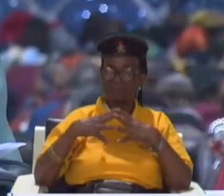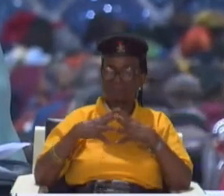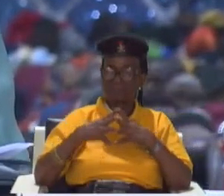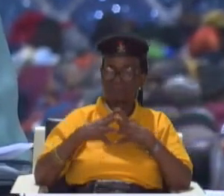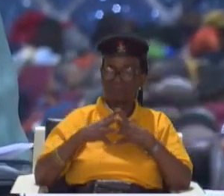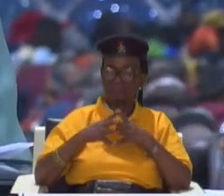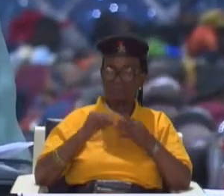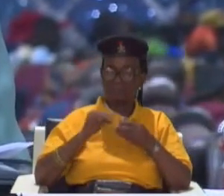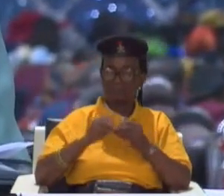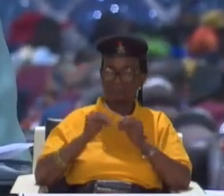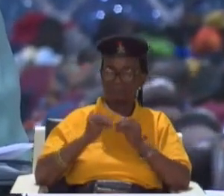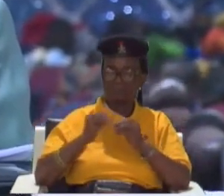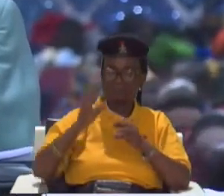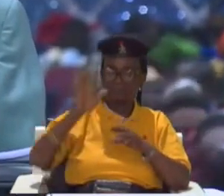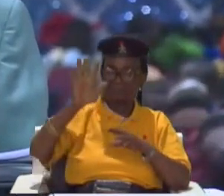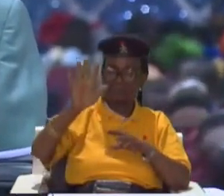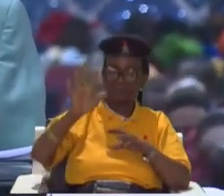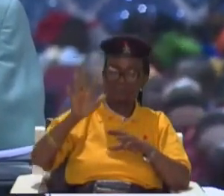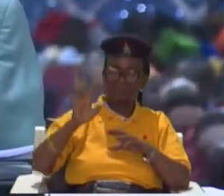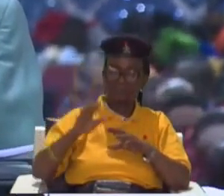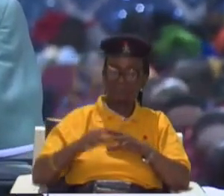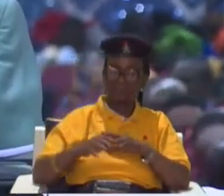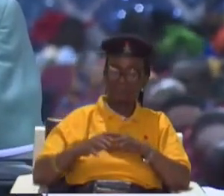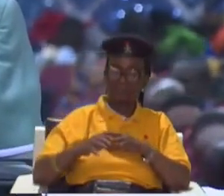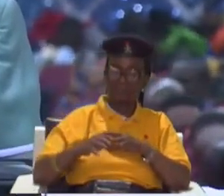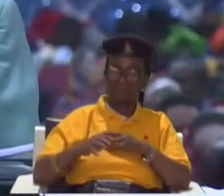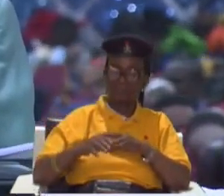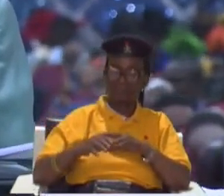Number five. Ekarun.